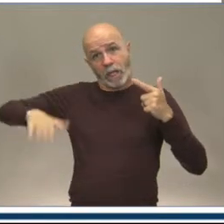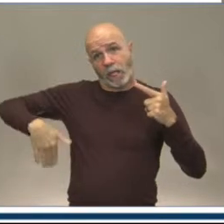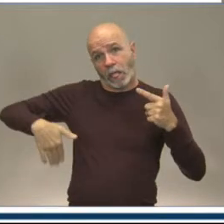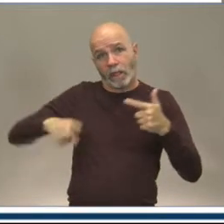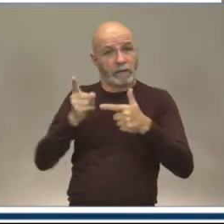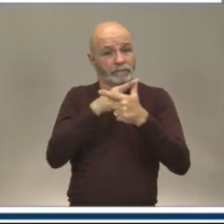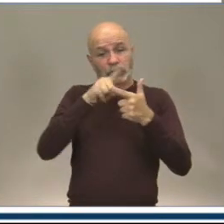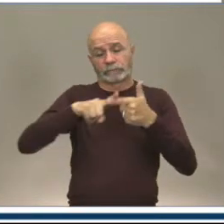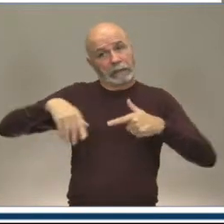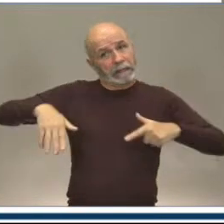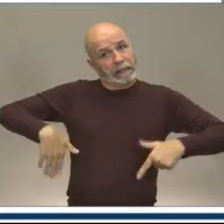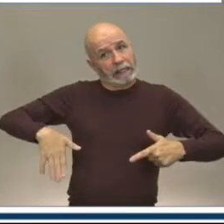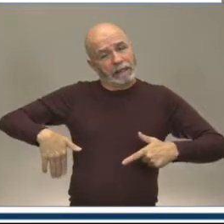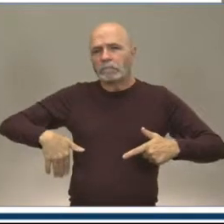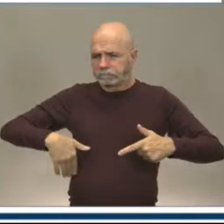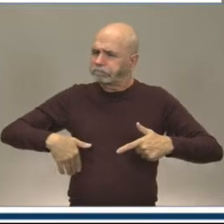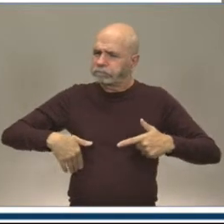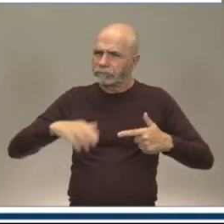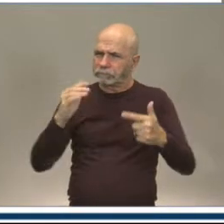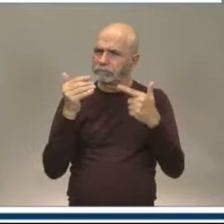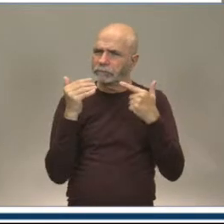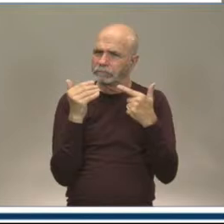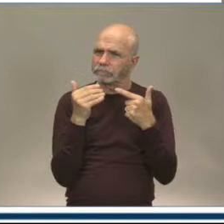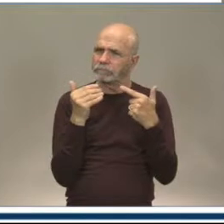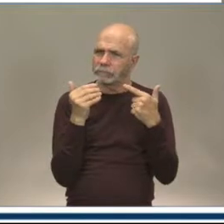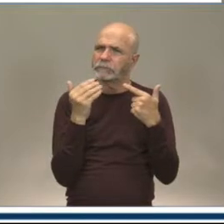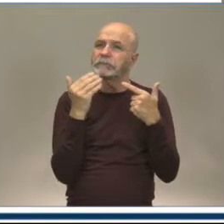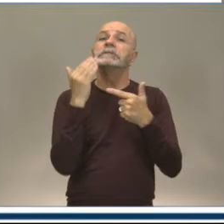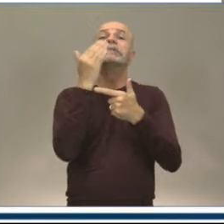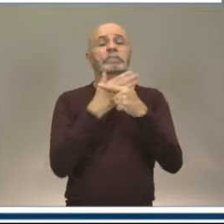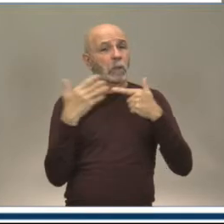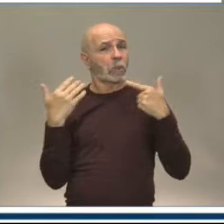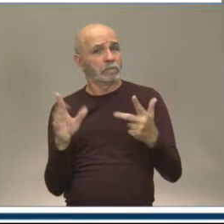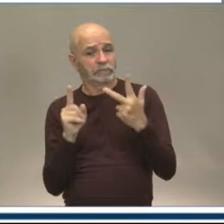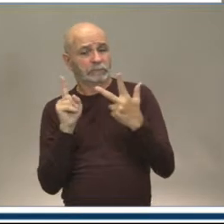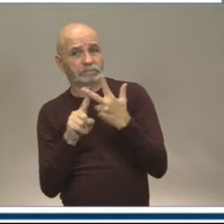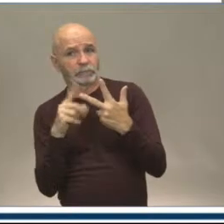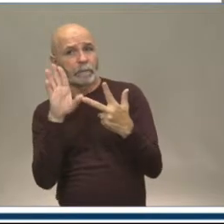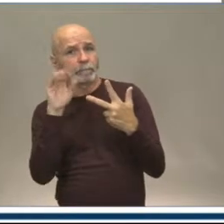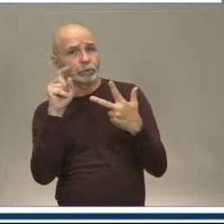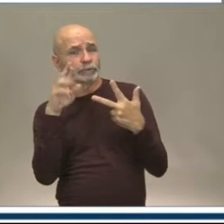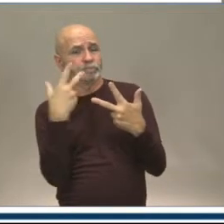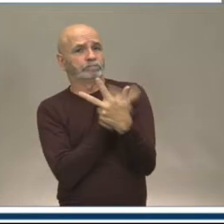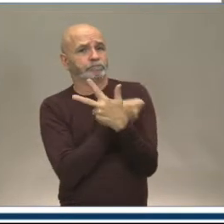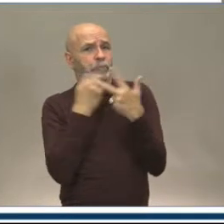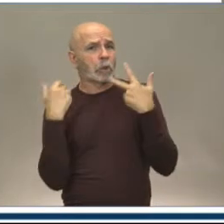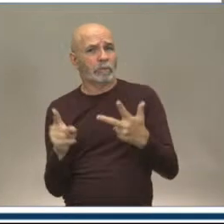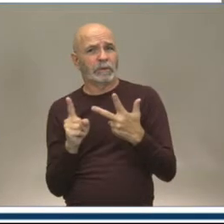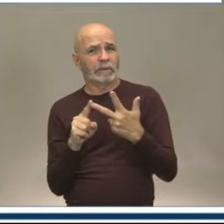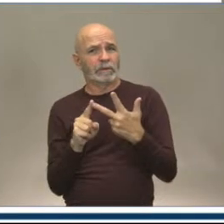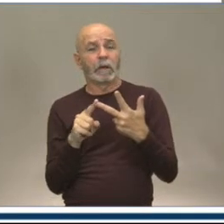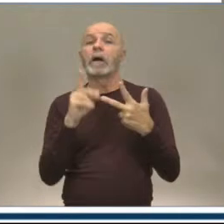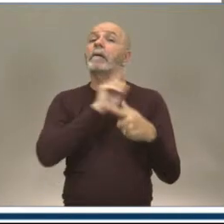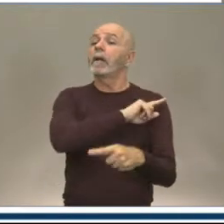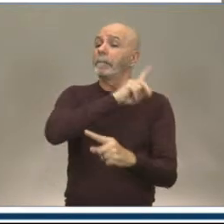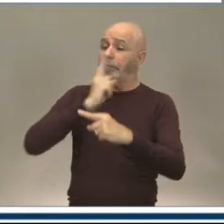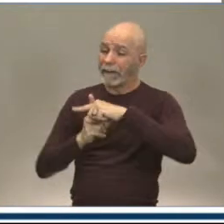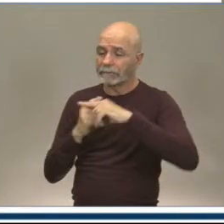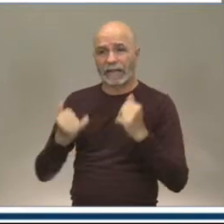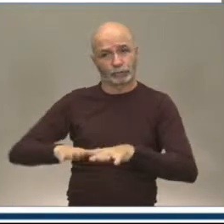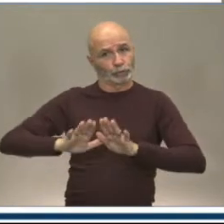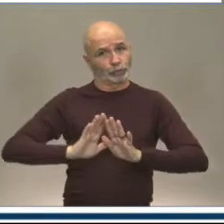that. People getting their third dose, and now for the 5 to 11-year-olds, supply is not an